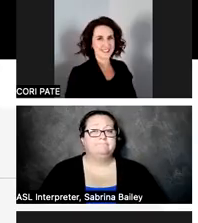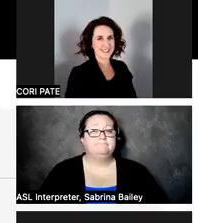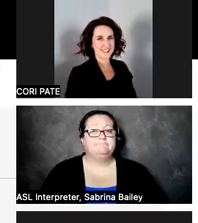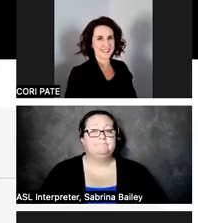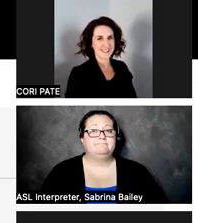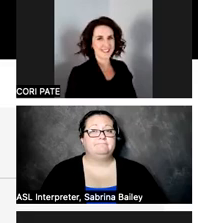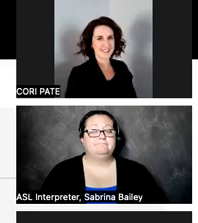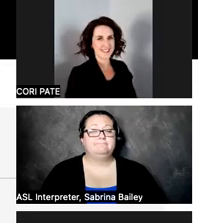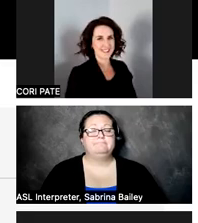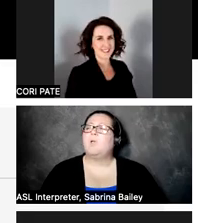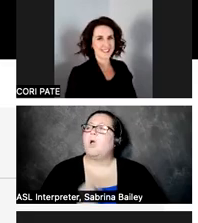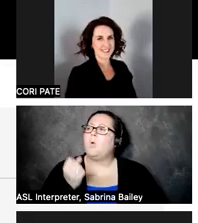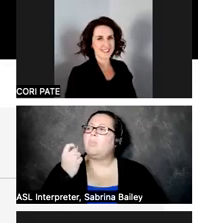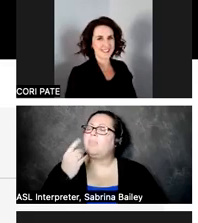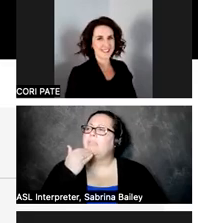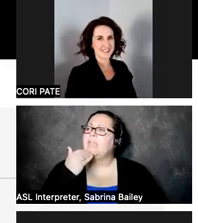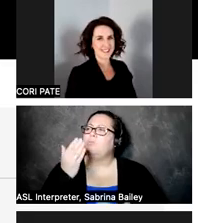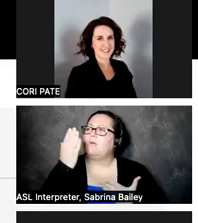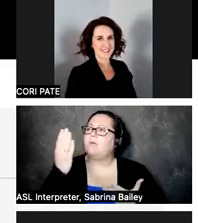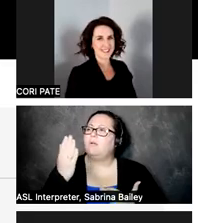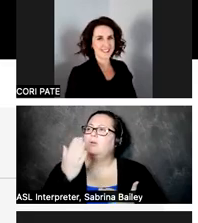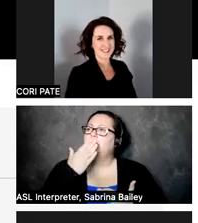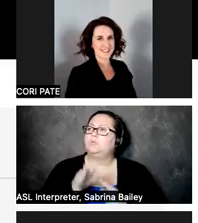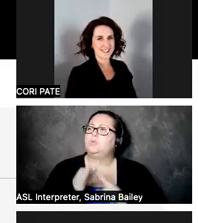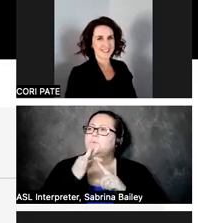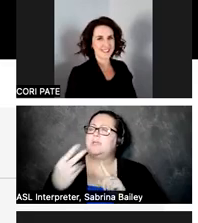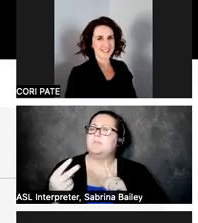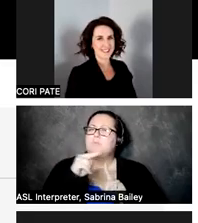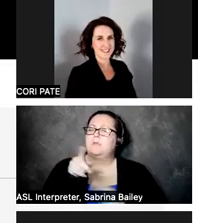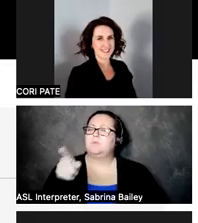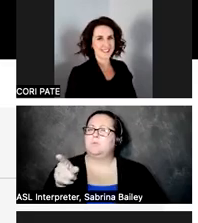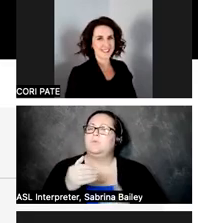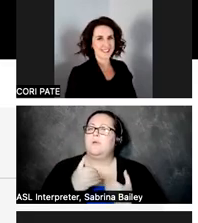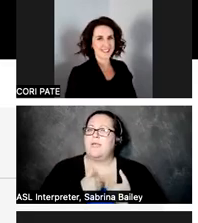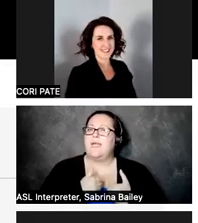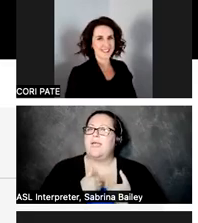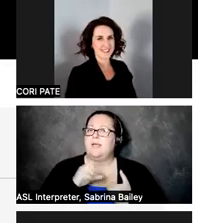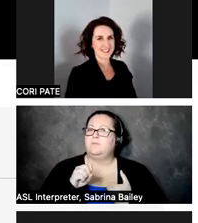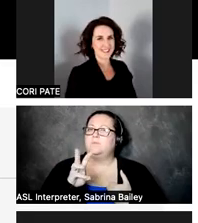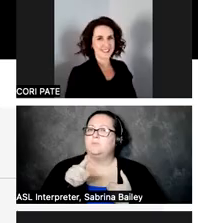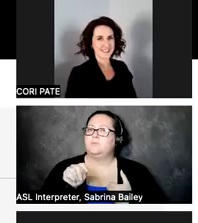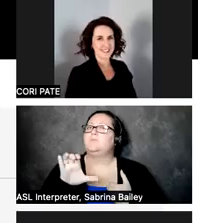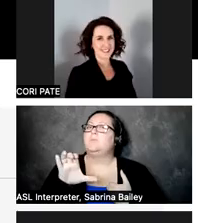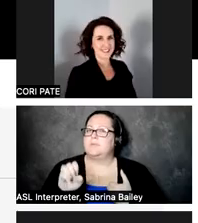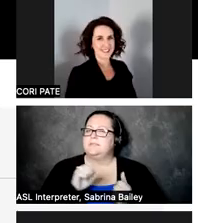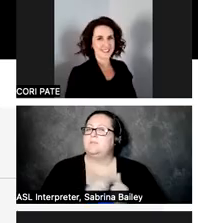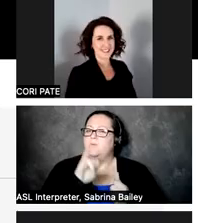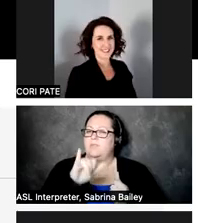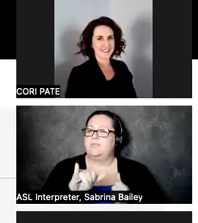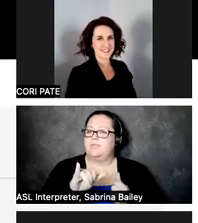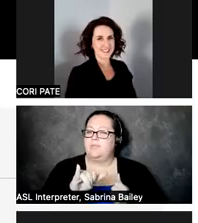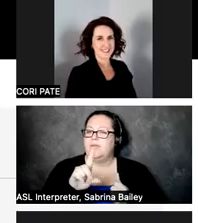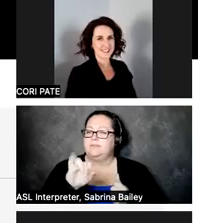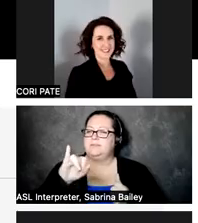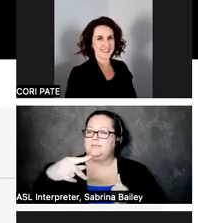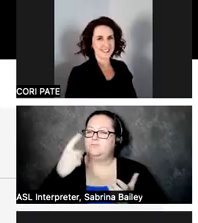And that makes sense. And thank you for bringing that up. I think that you have a unique perspective because you do have the SWTCIE and also that DIP grant, and some of the other